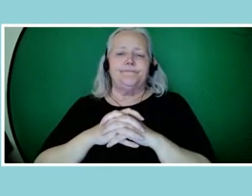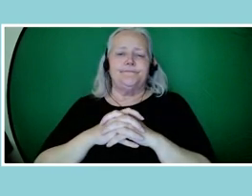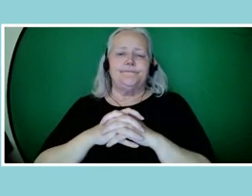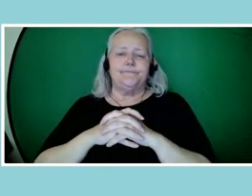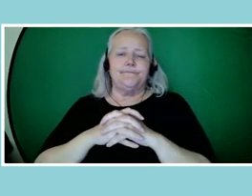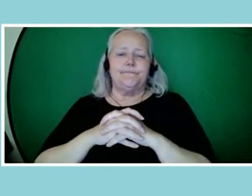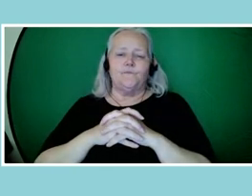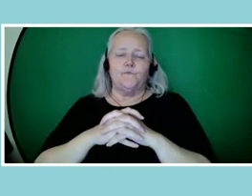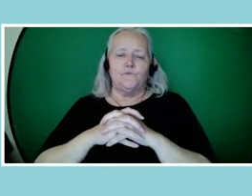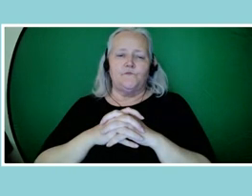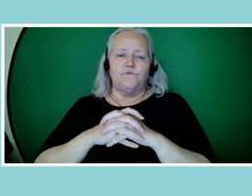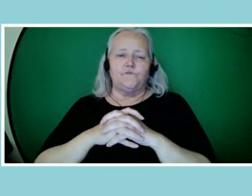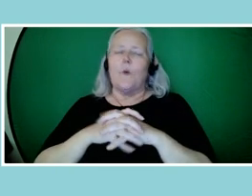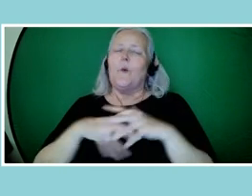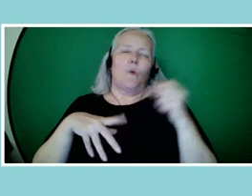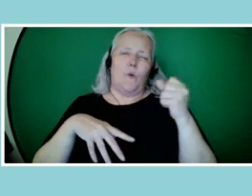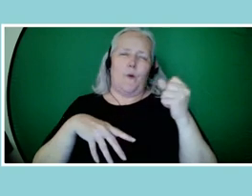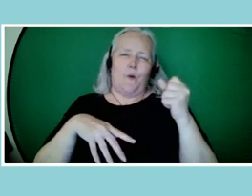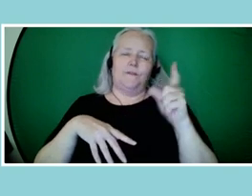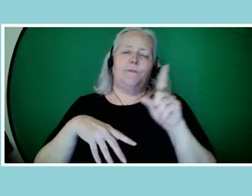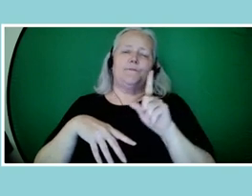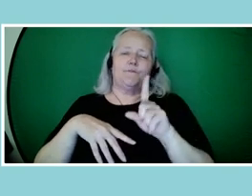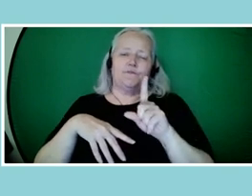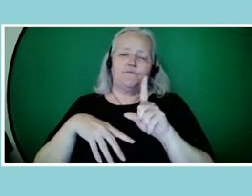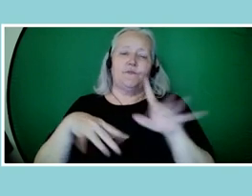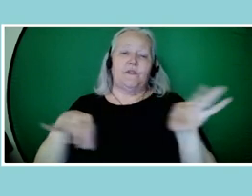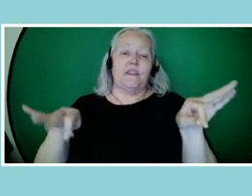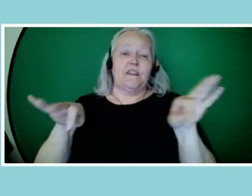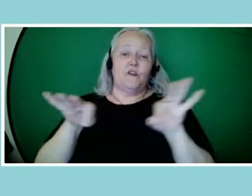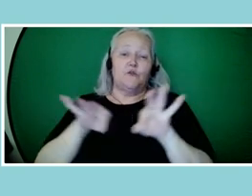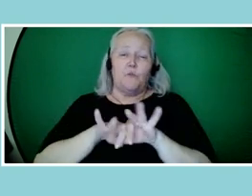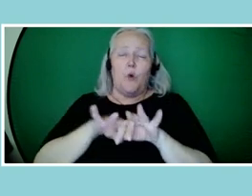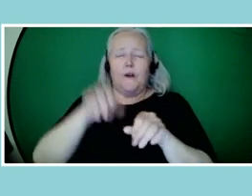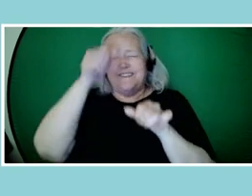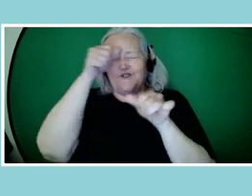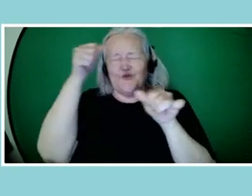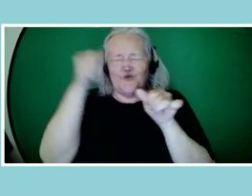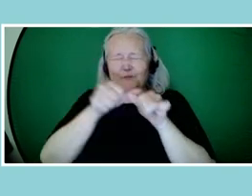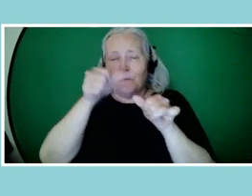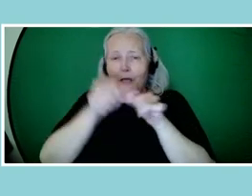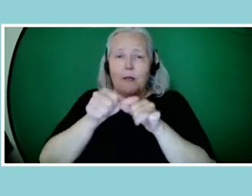But first is to not lose sight of why you're here.